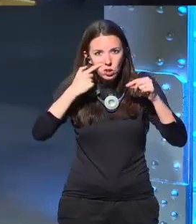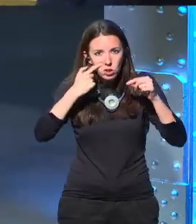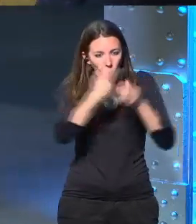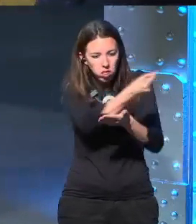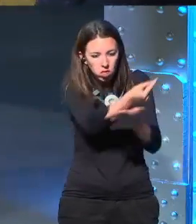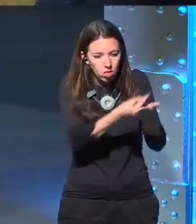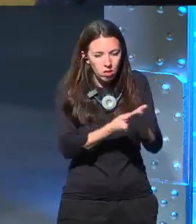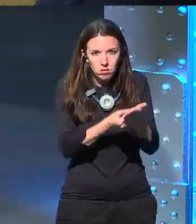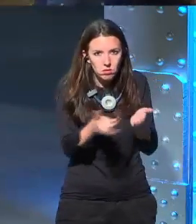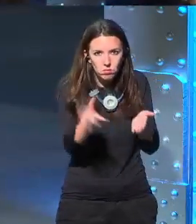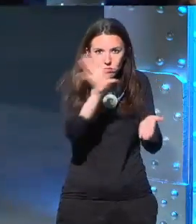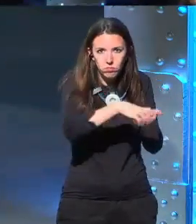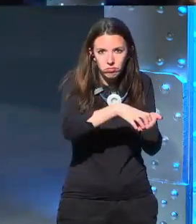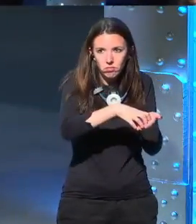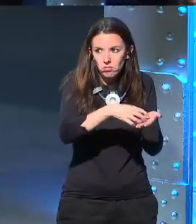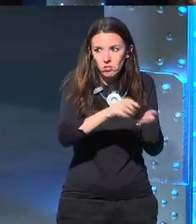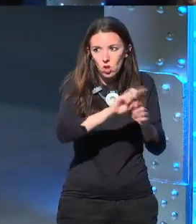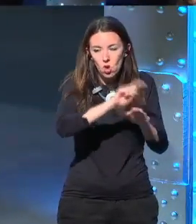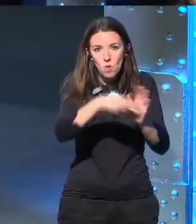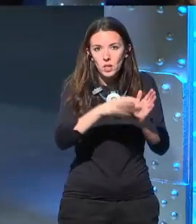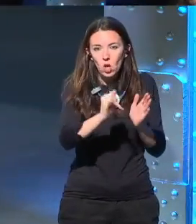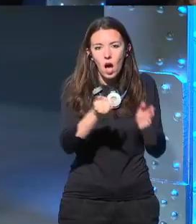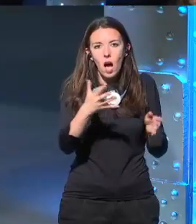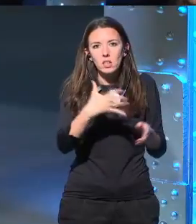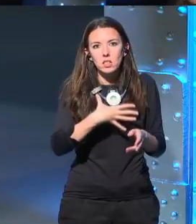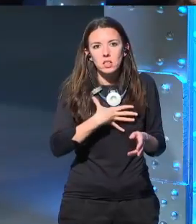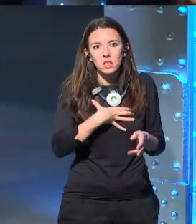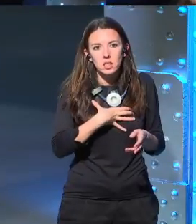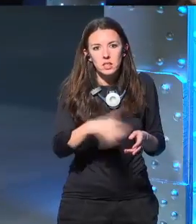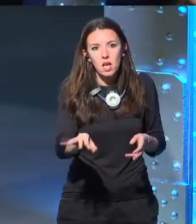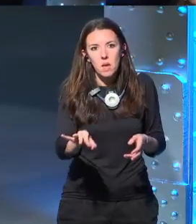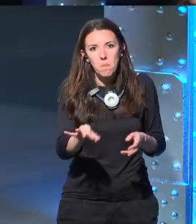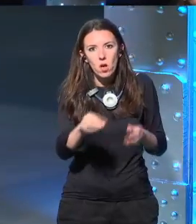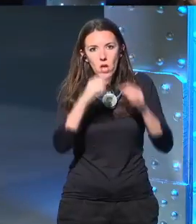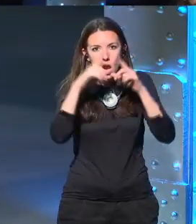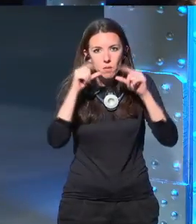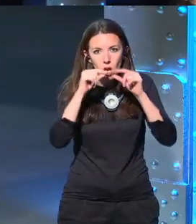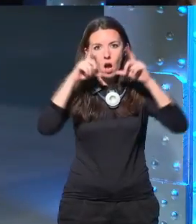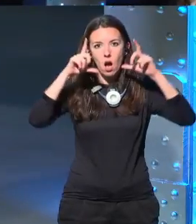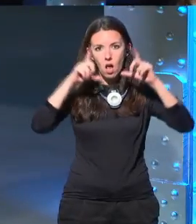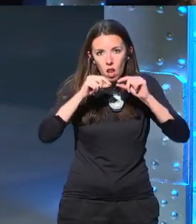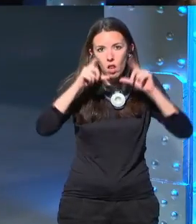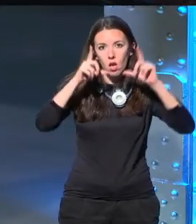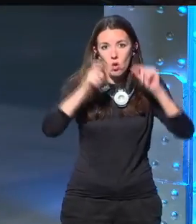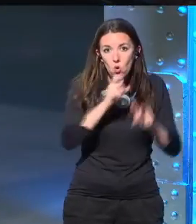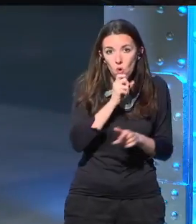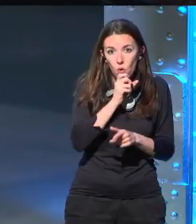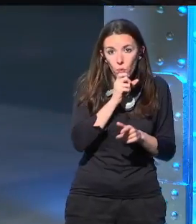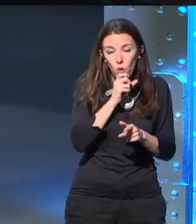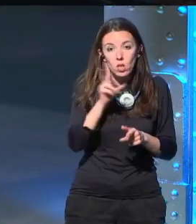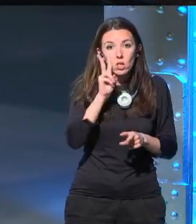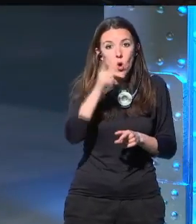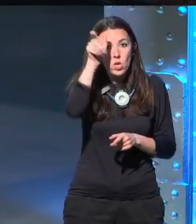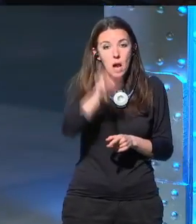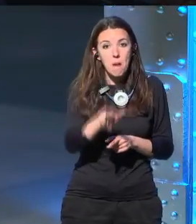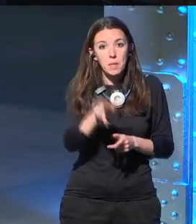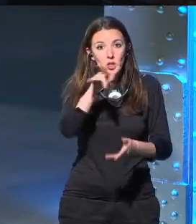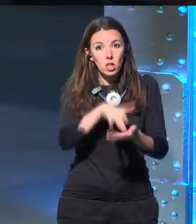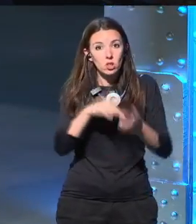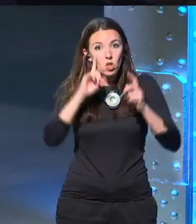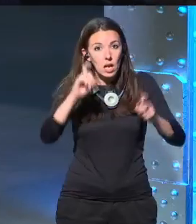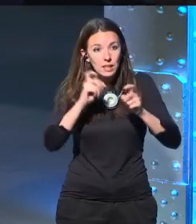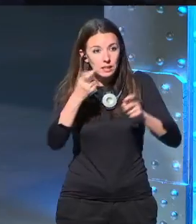can pucker both lips, but you can't pucker your top lip alone. I see one person trying it. It's not pretty. Wait till you get home